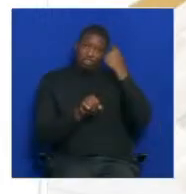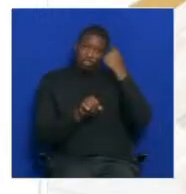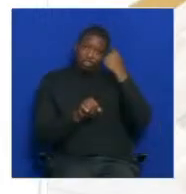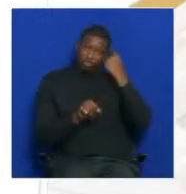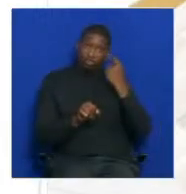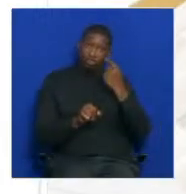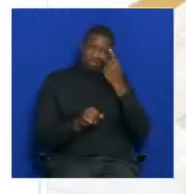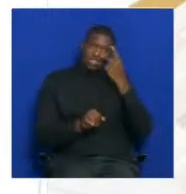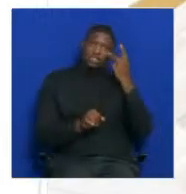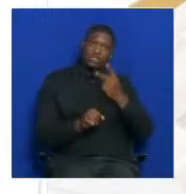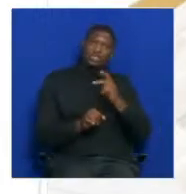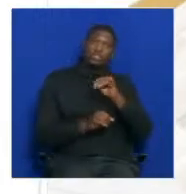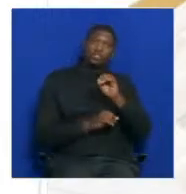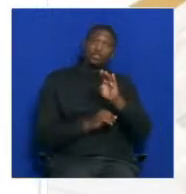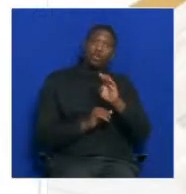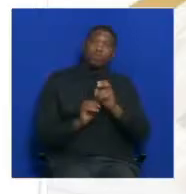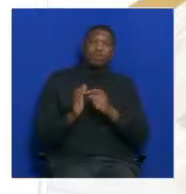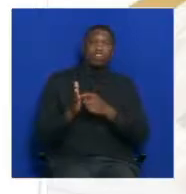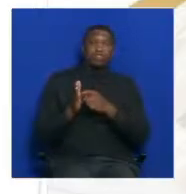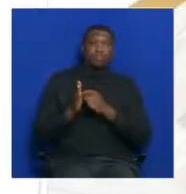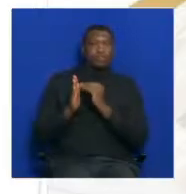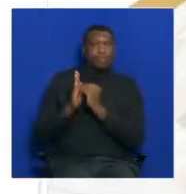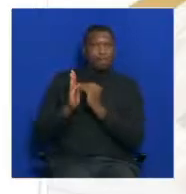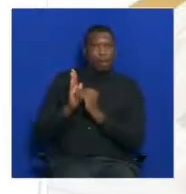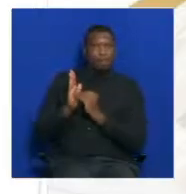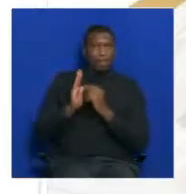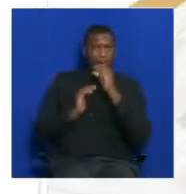description marked MS1.